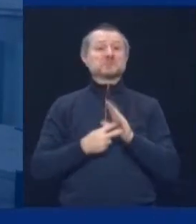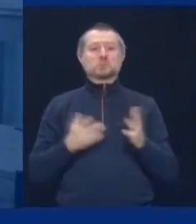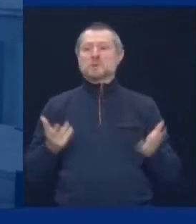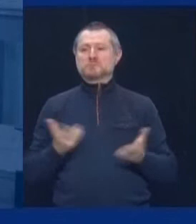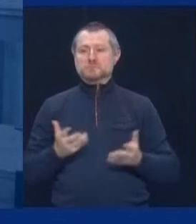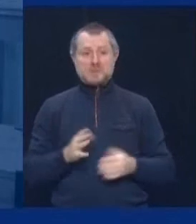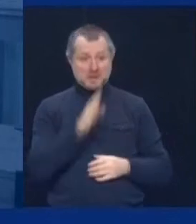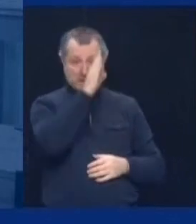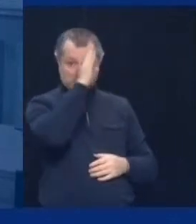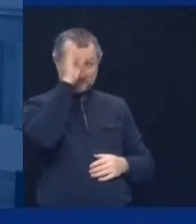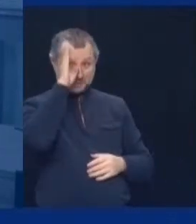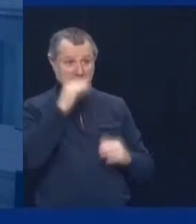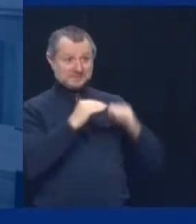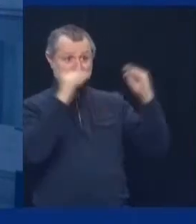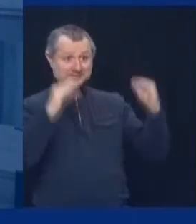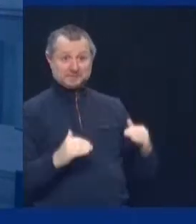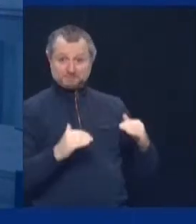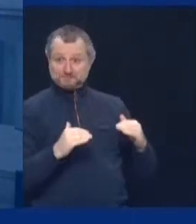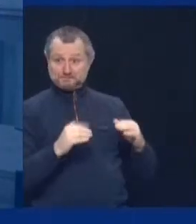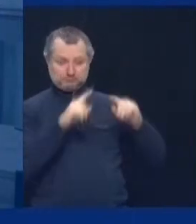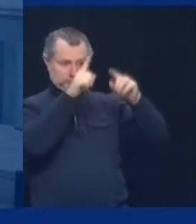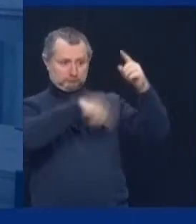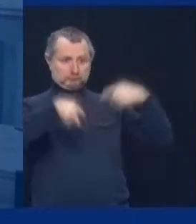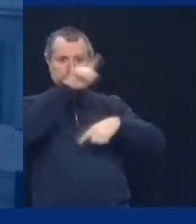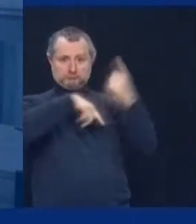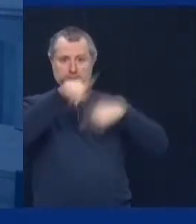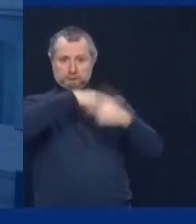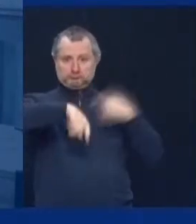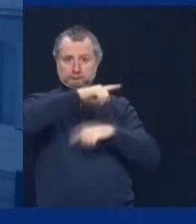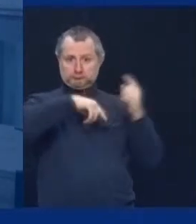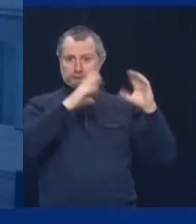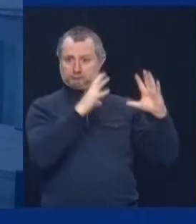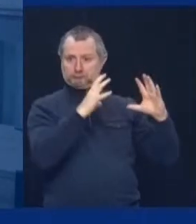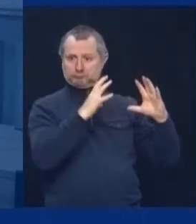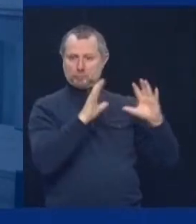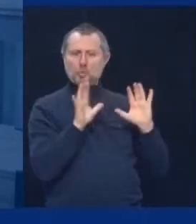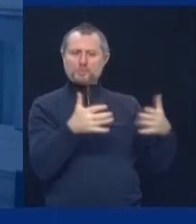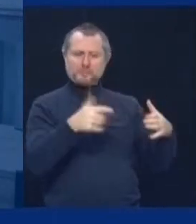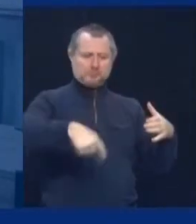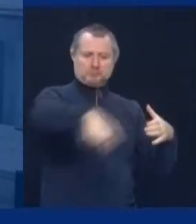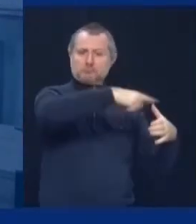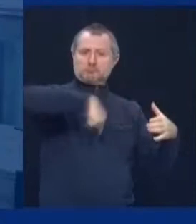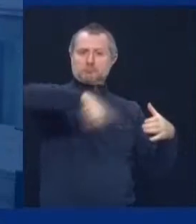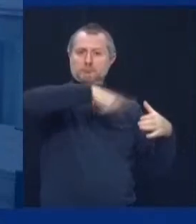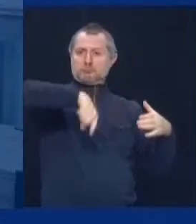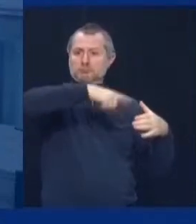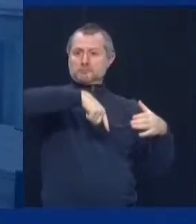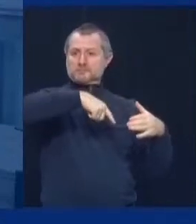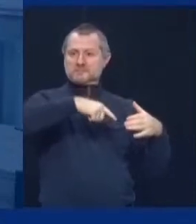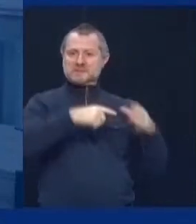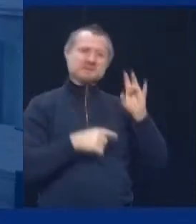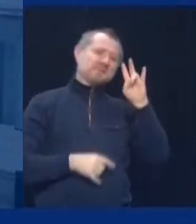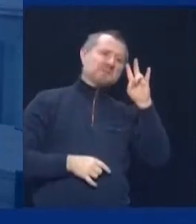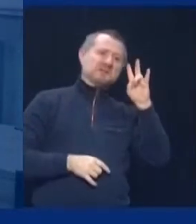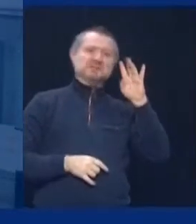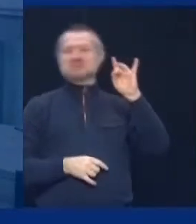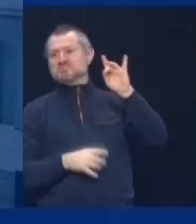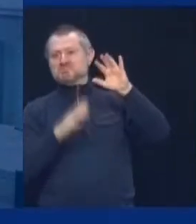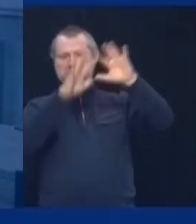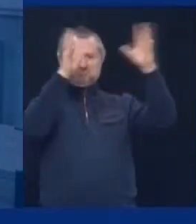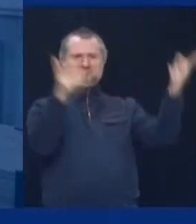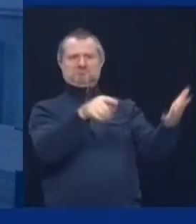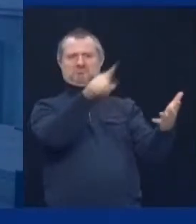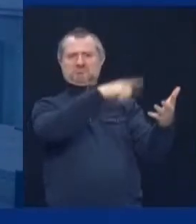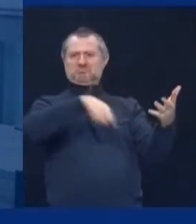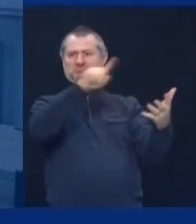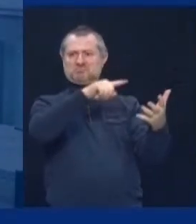system, meaning a hospital group that has more than one hospital. They have 7 hospitals, 10 hospitals, big ones,